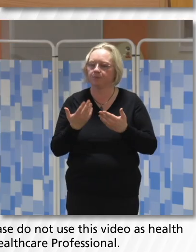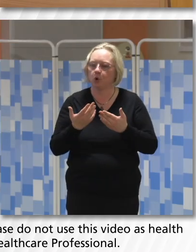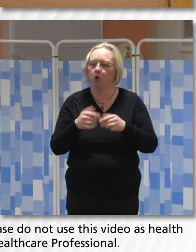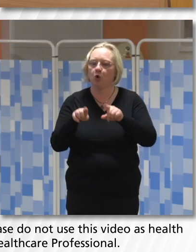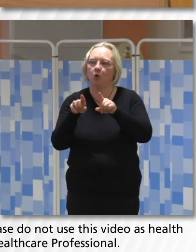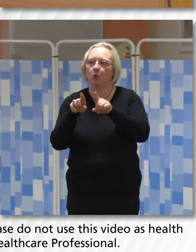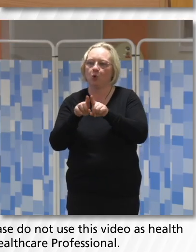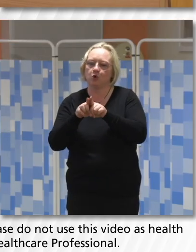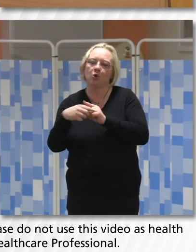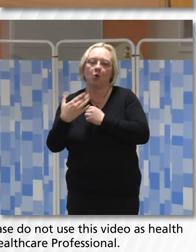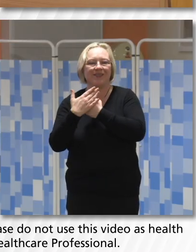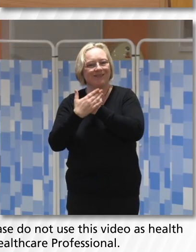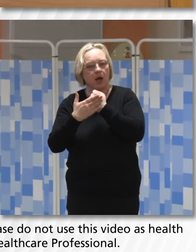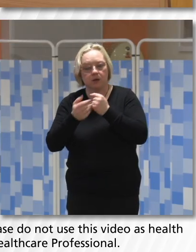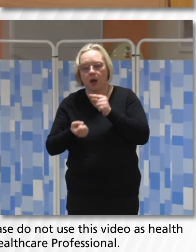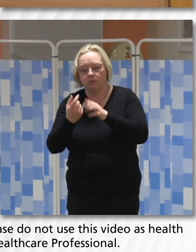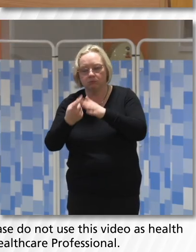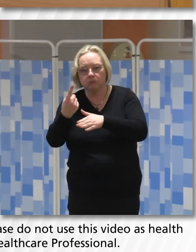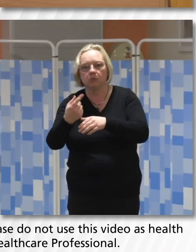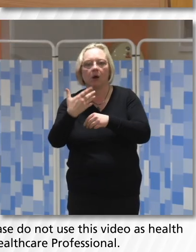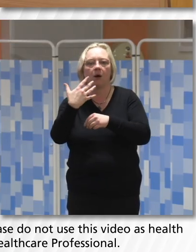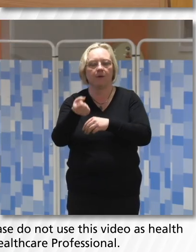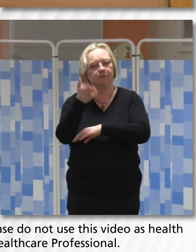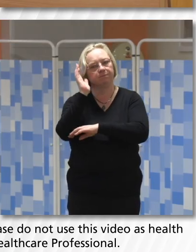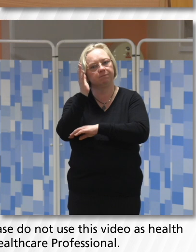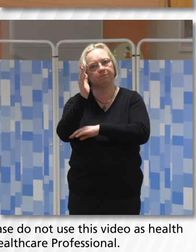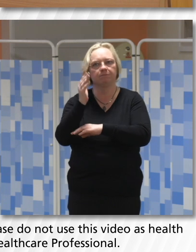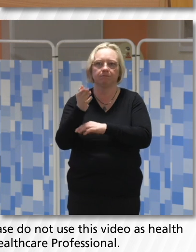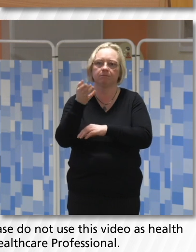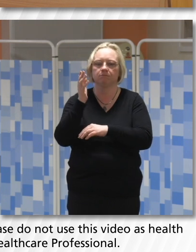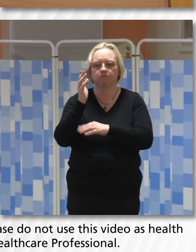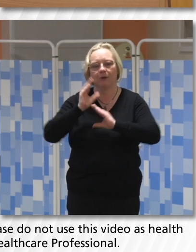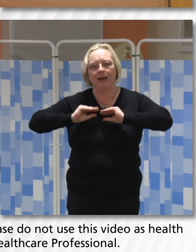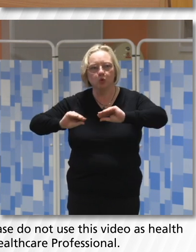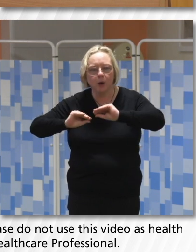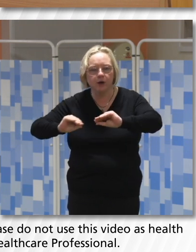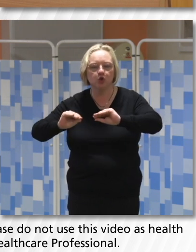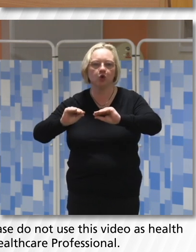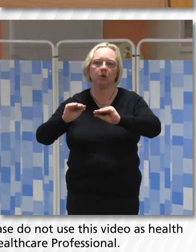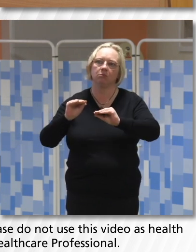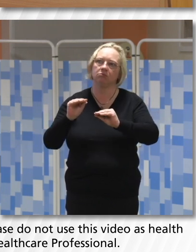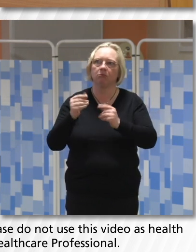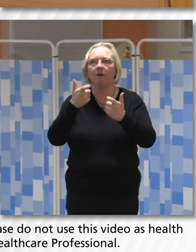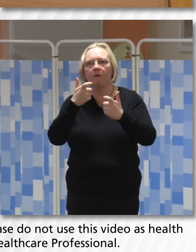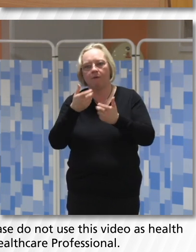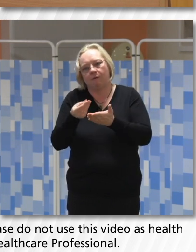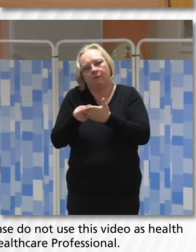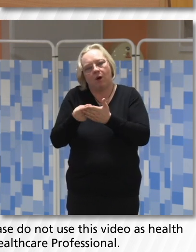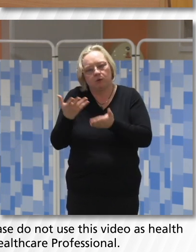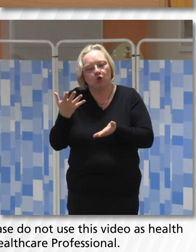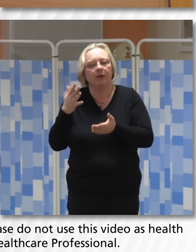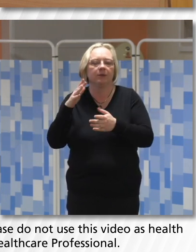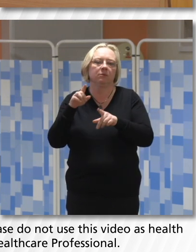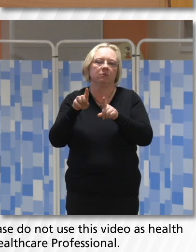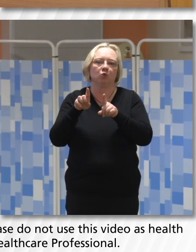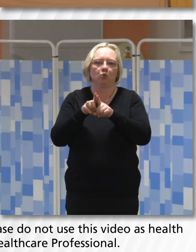various workshops, and some keynote speakers will come and give some education and fun workshop opportunities to people with